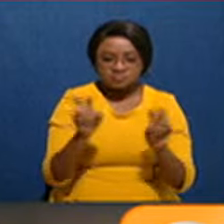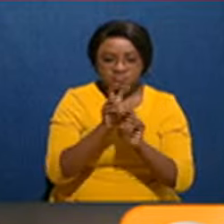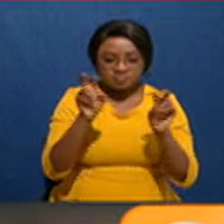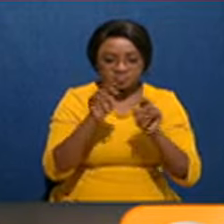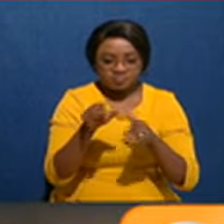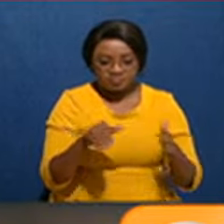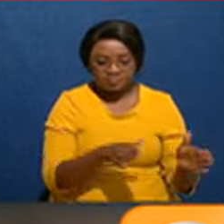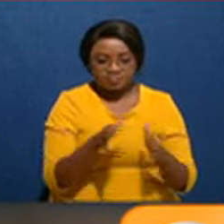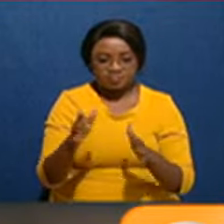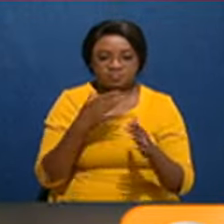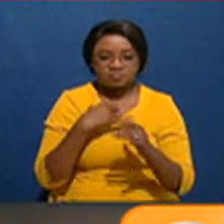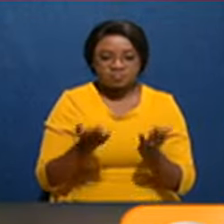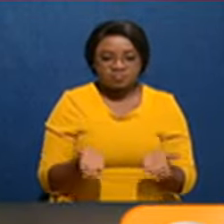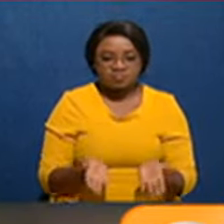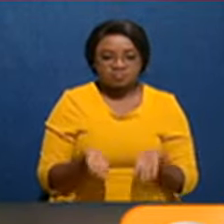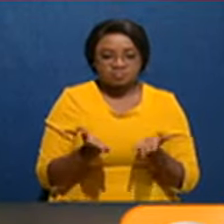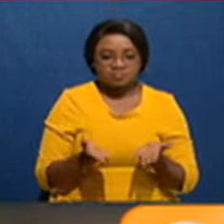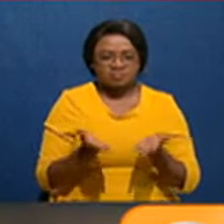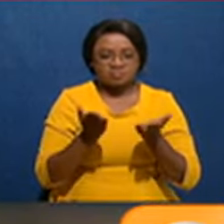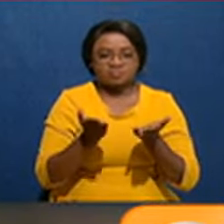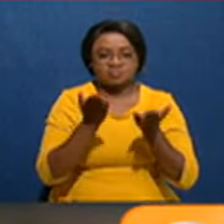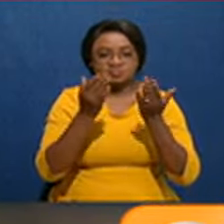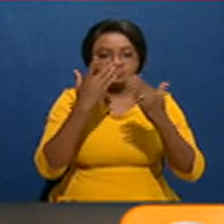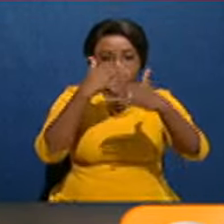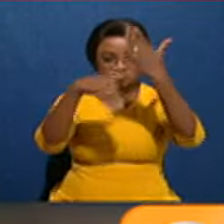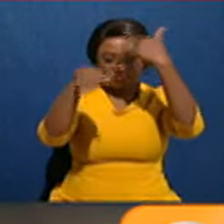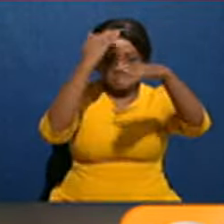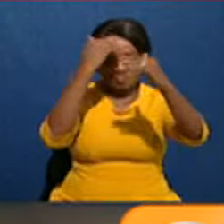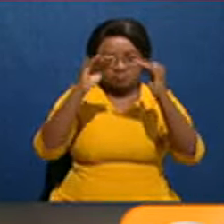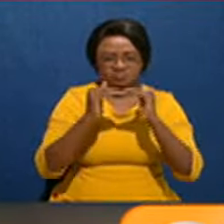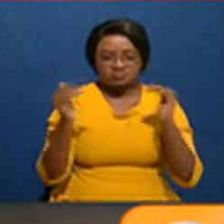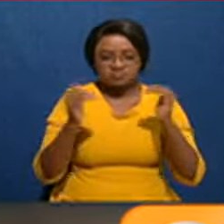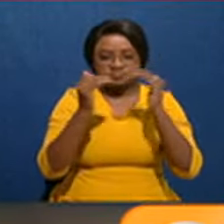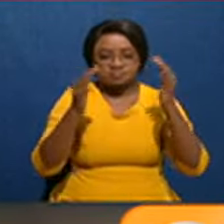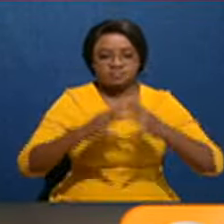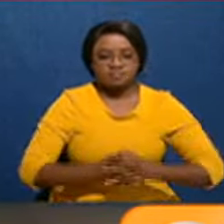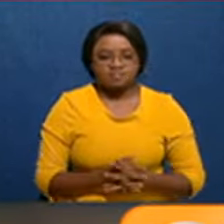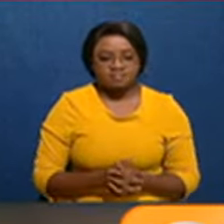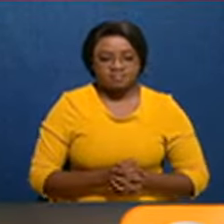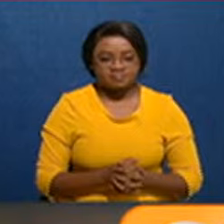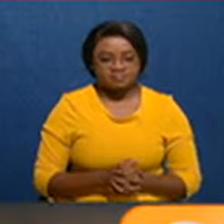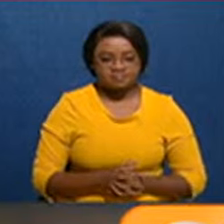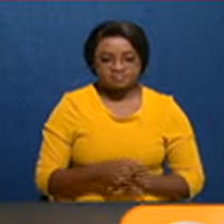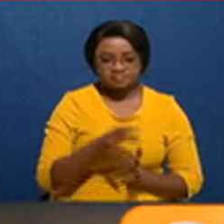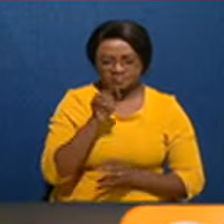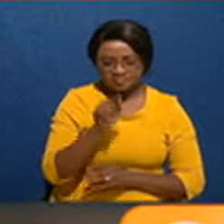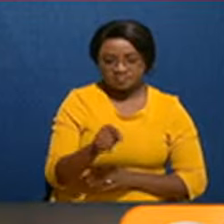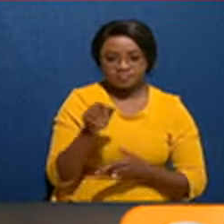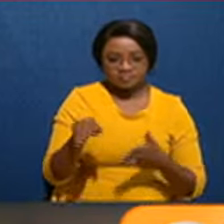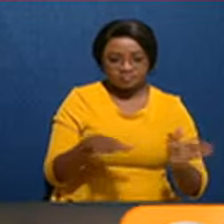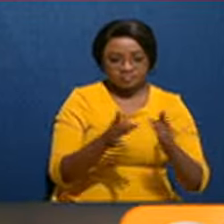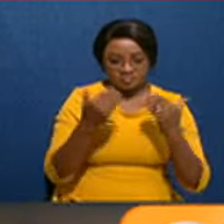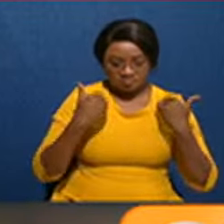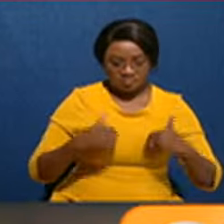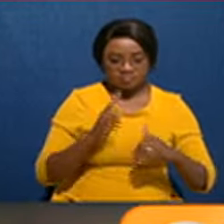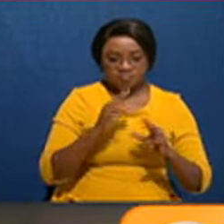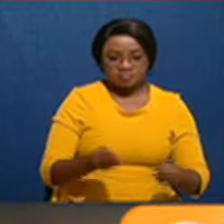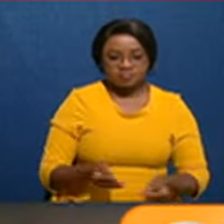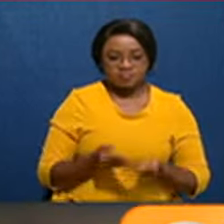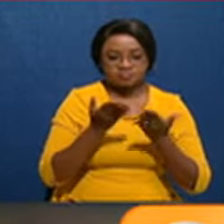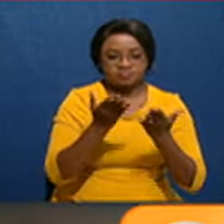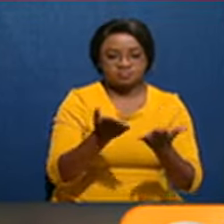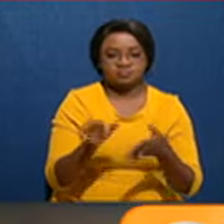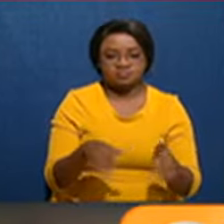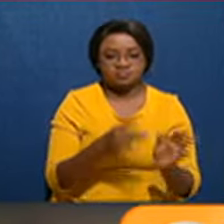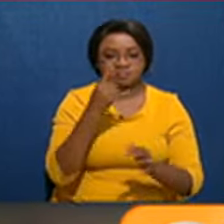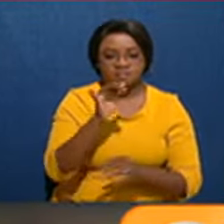graduate class of membership to professional level of membership. That opportunity, I'm going to provide a platform for that.